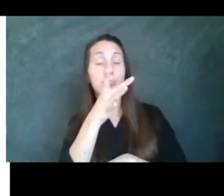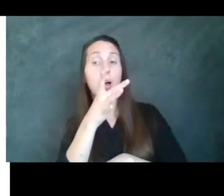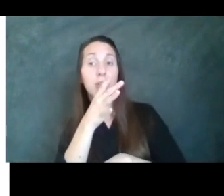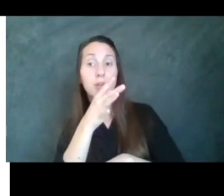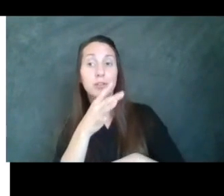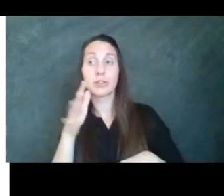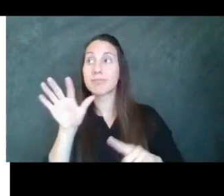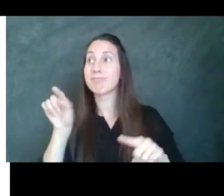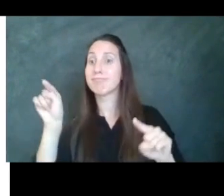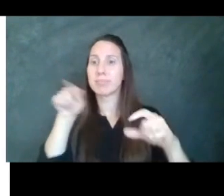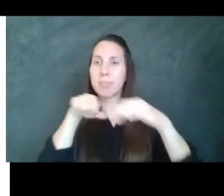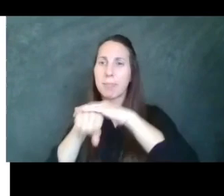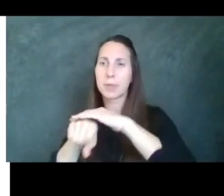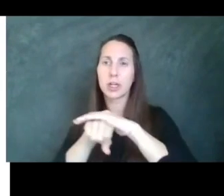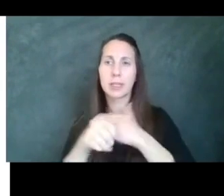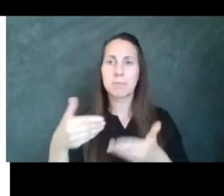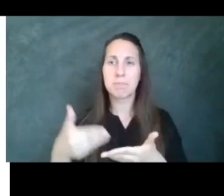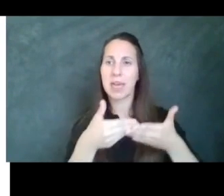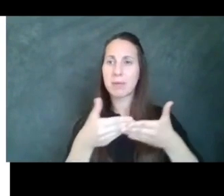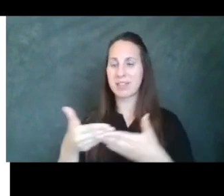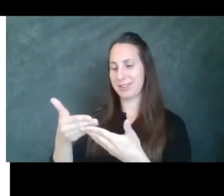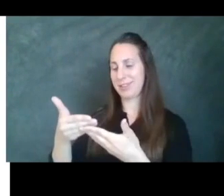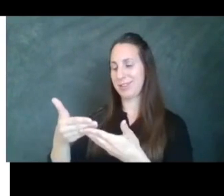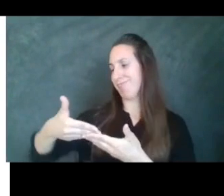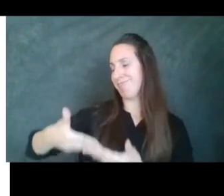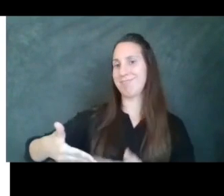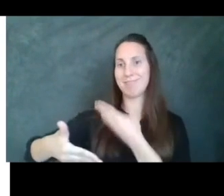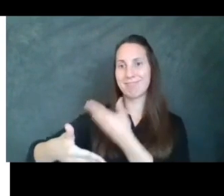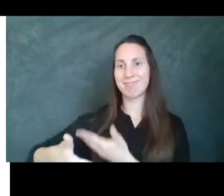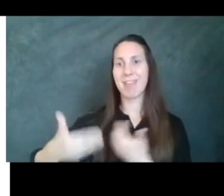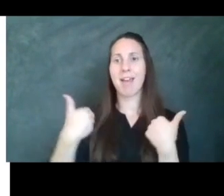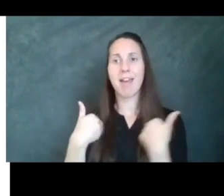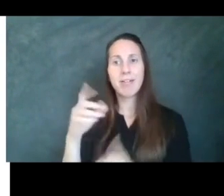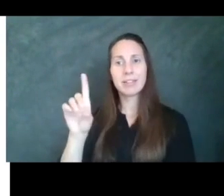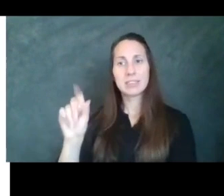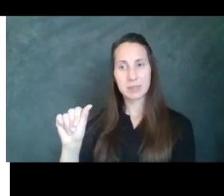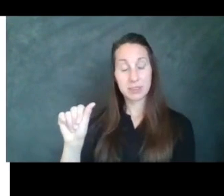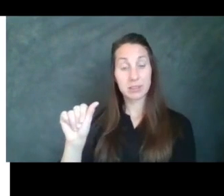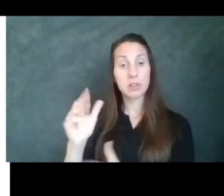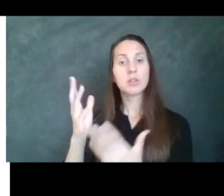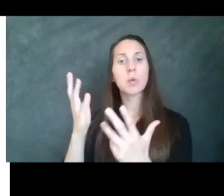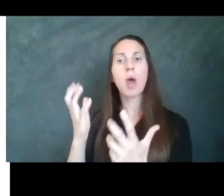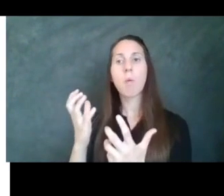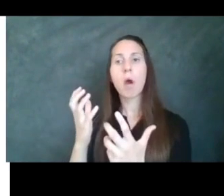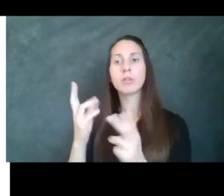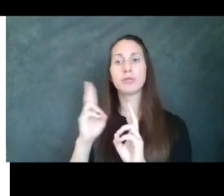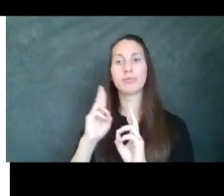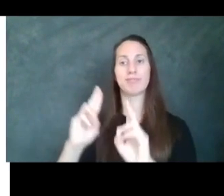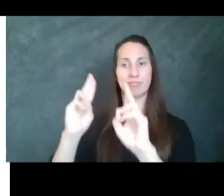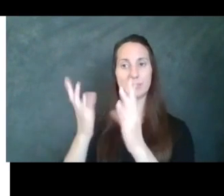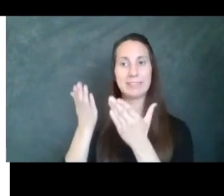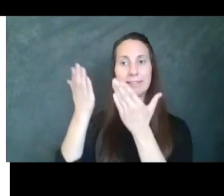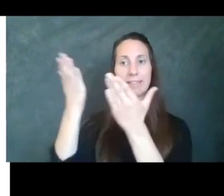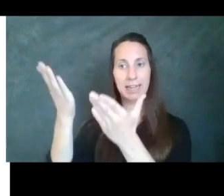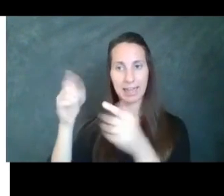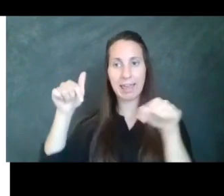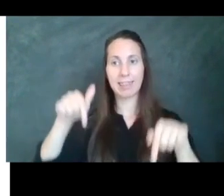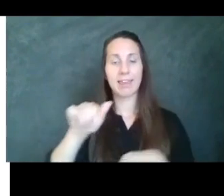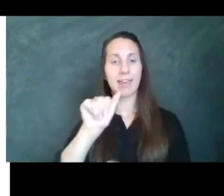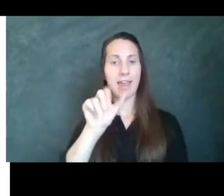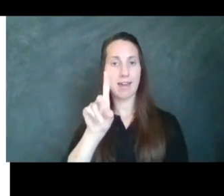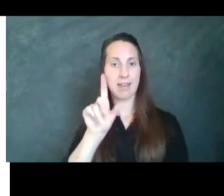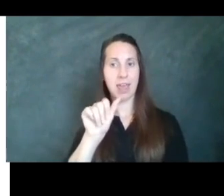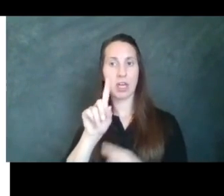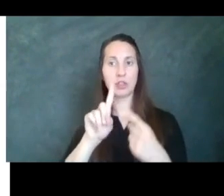with disabilities. So I want to dedicate the ADA to these, the next generation